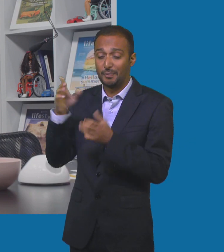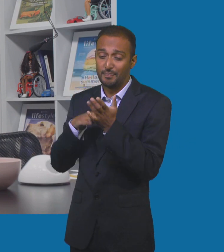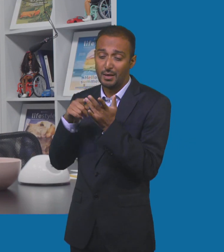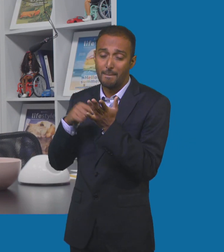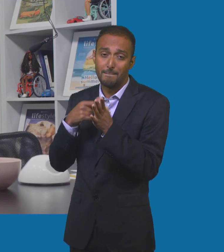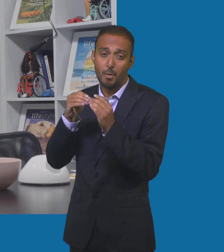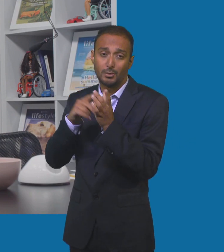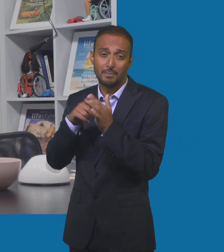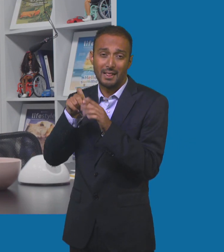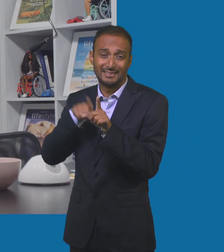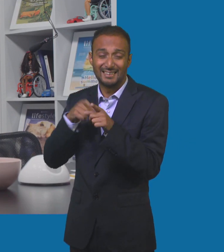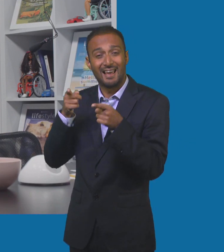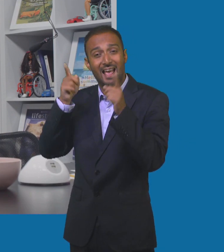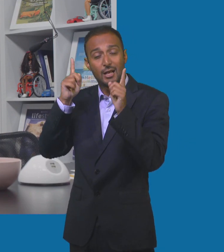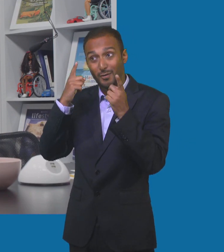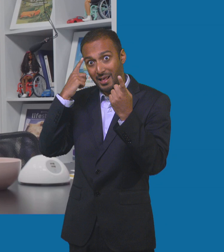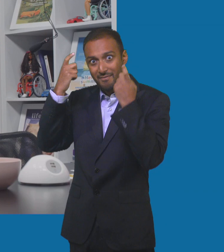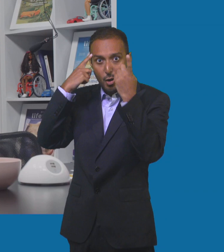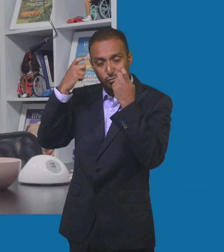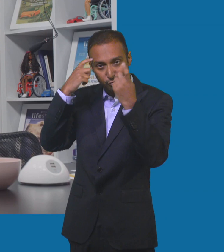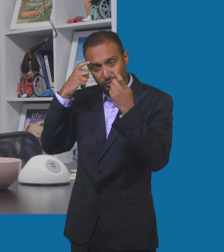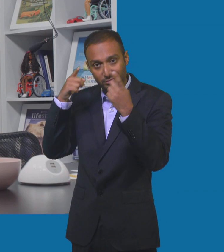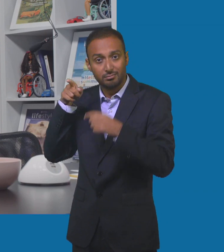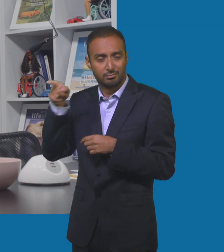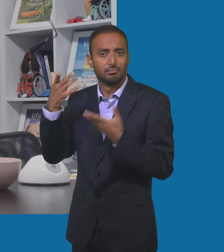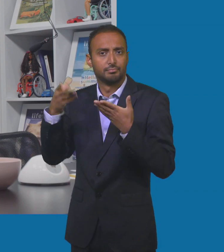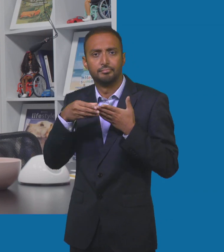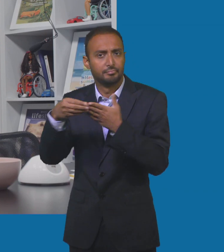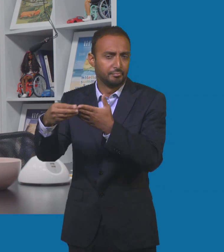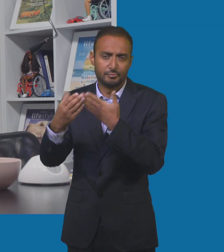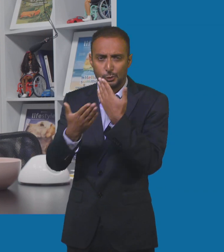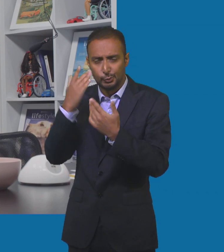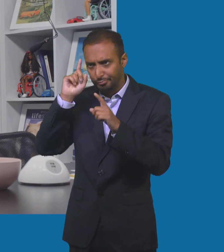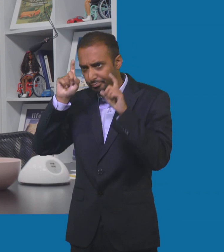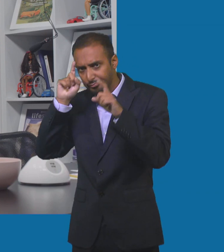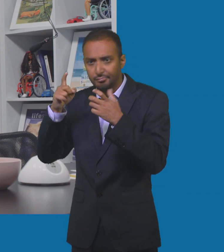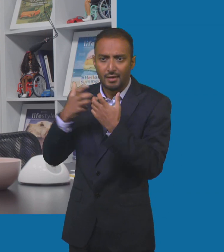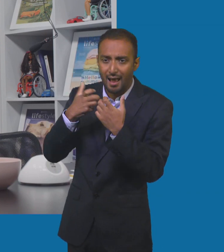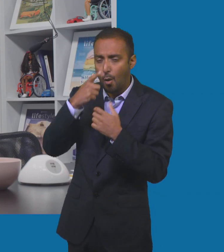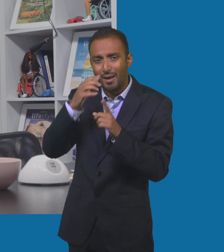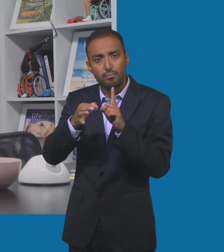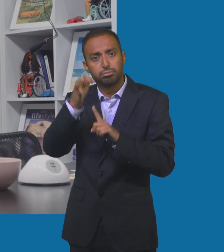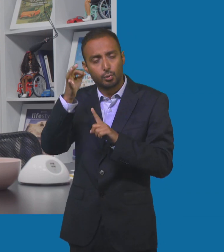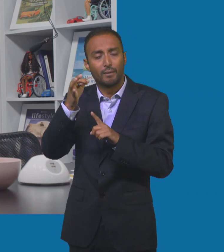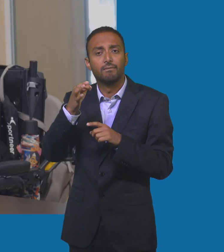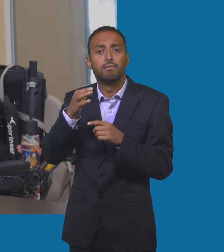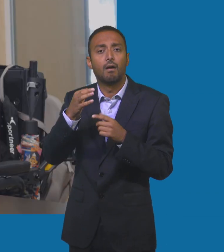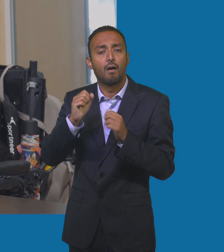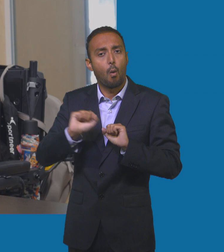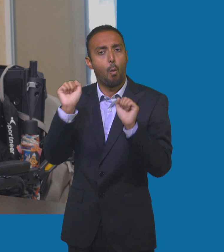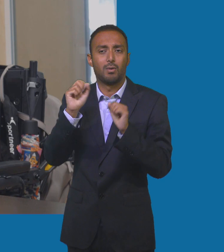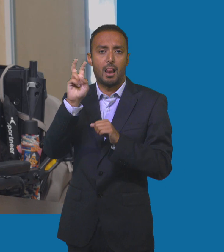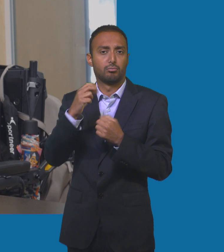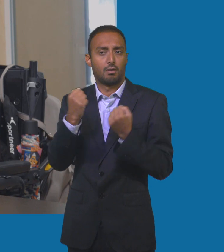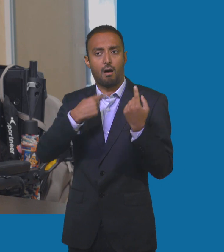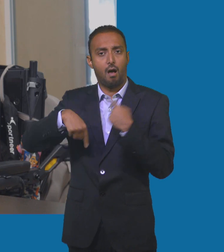Catherine Marris, who is leading the foundation in finding initiatives for improving electric vehicle ownership for people with disabilities. The